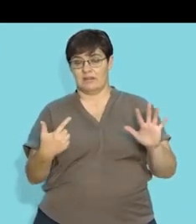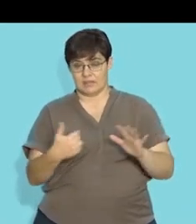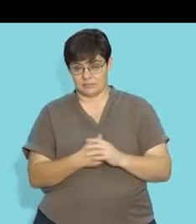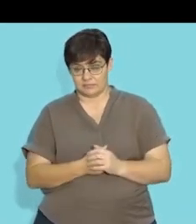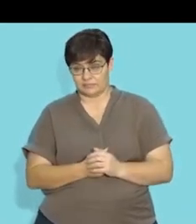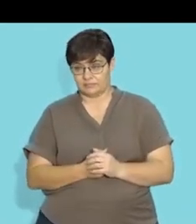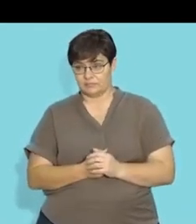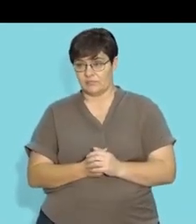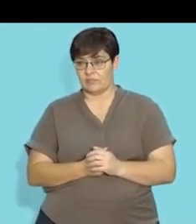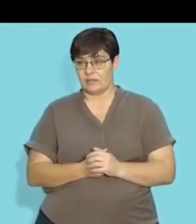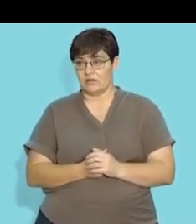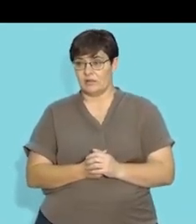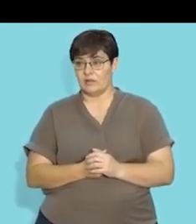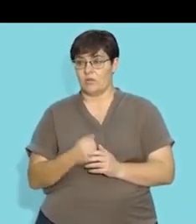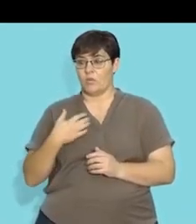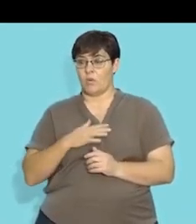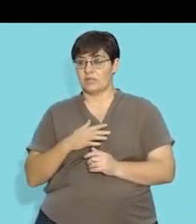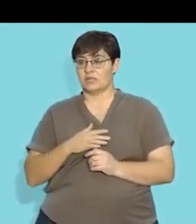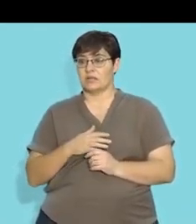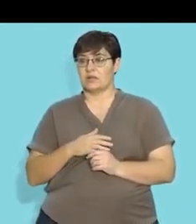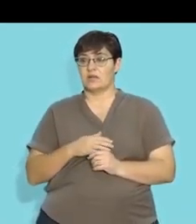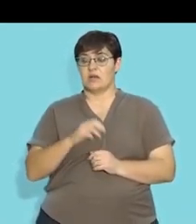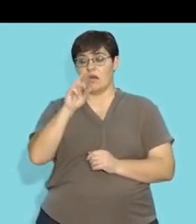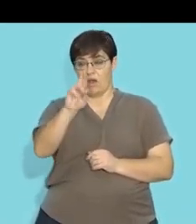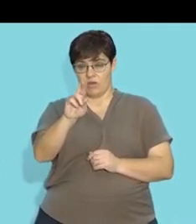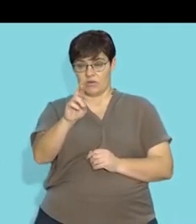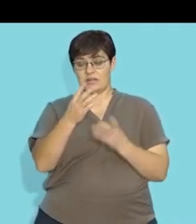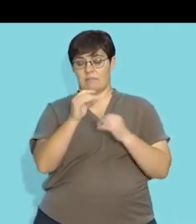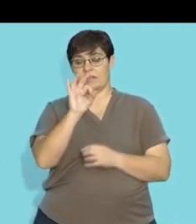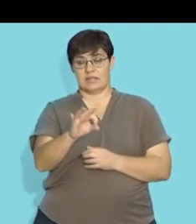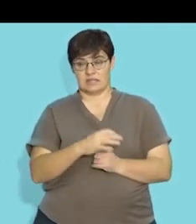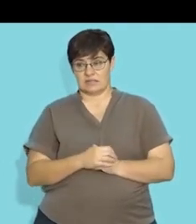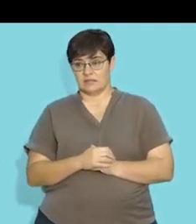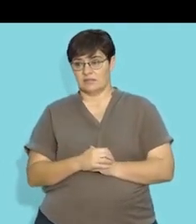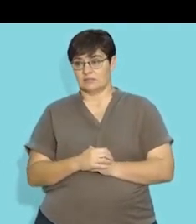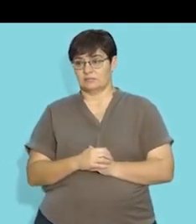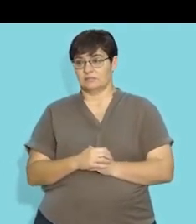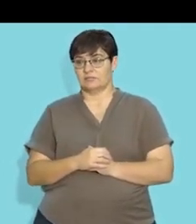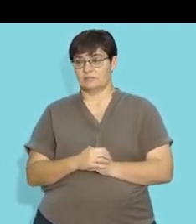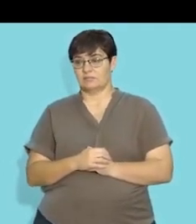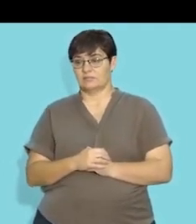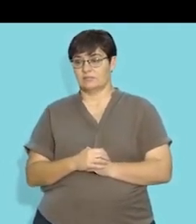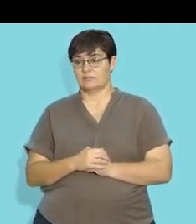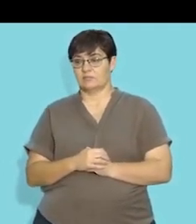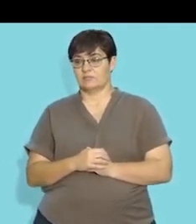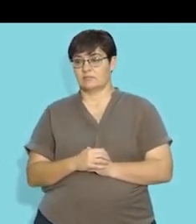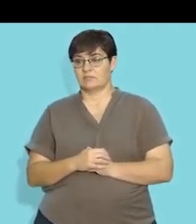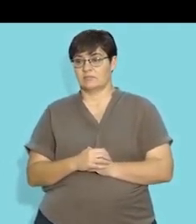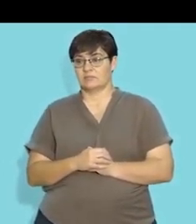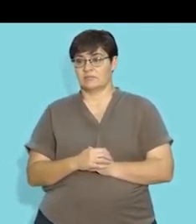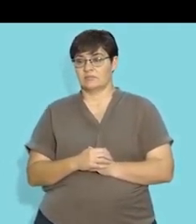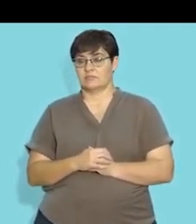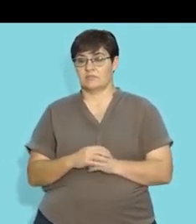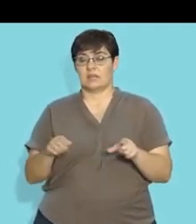Then we want what? We want R. Okay, which is 3. Put 3 there.